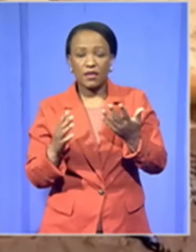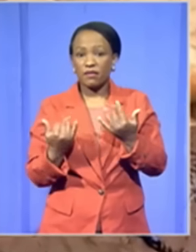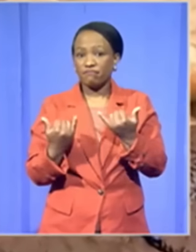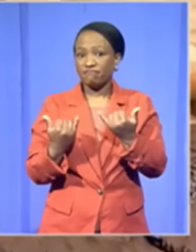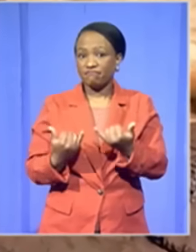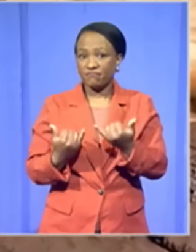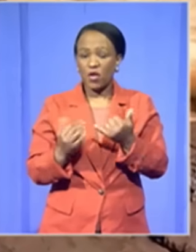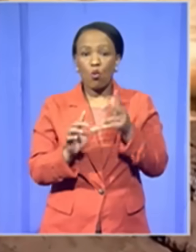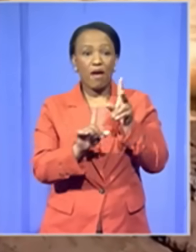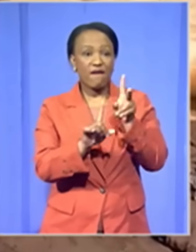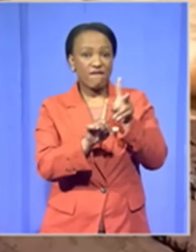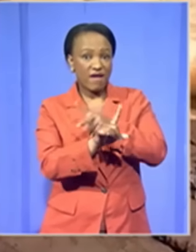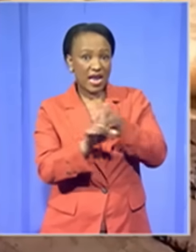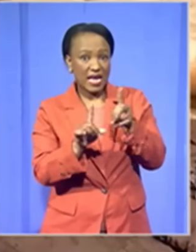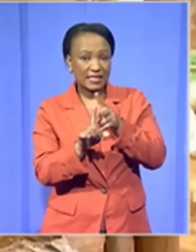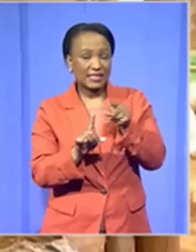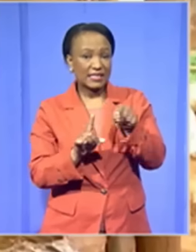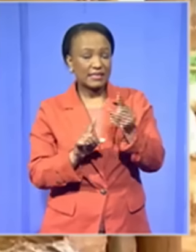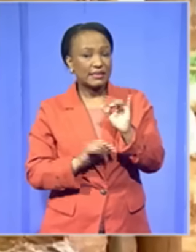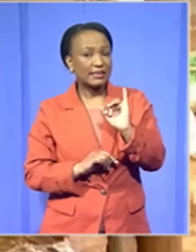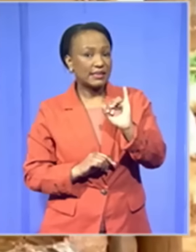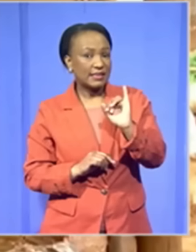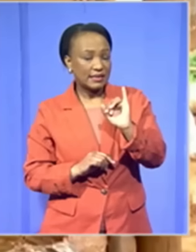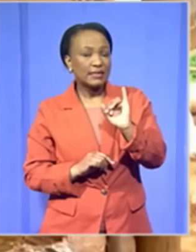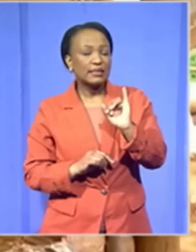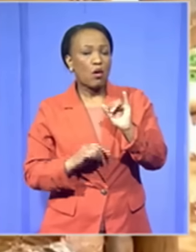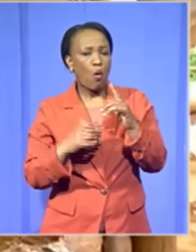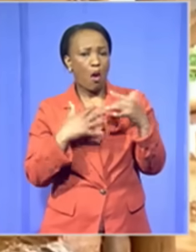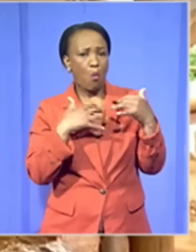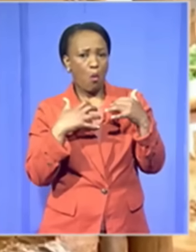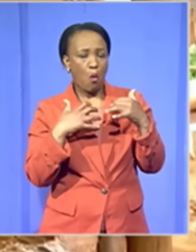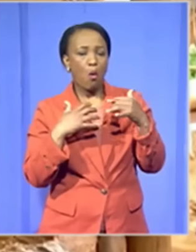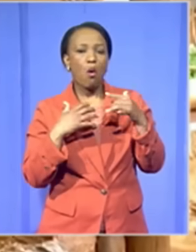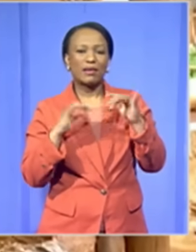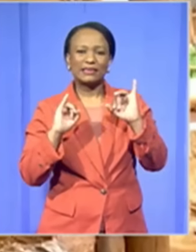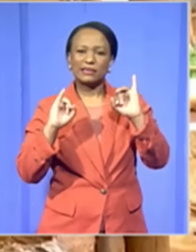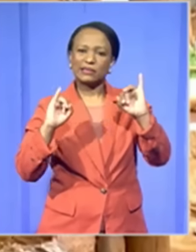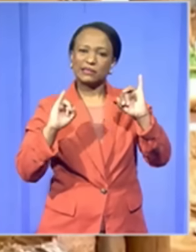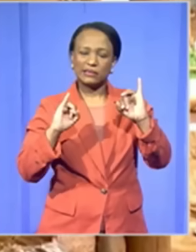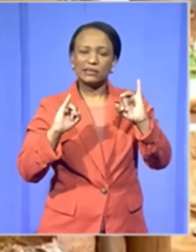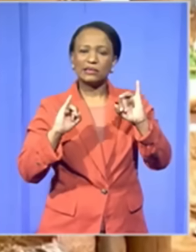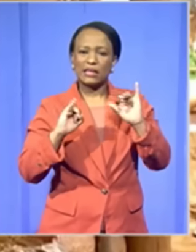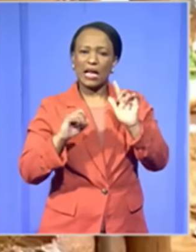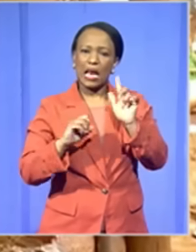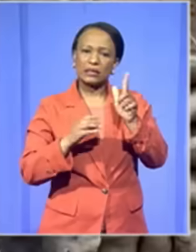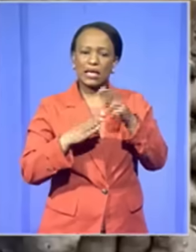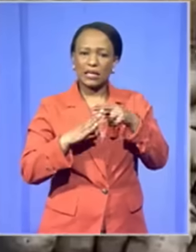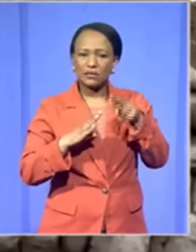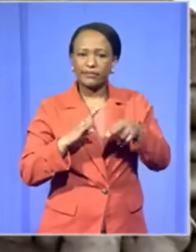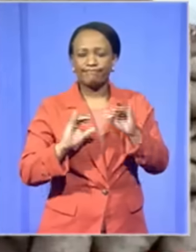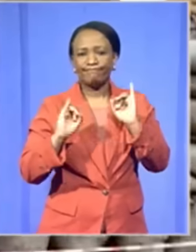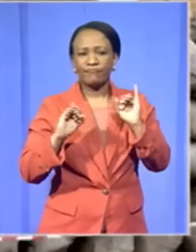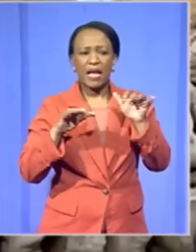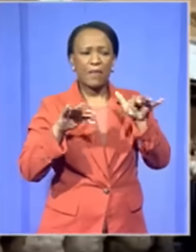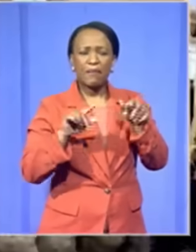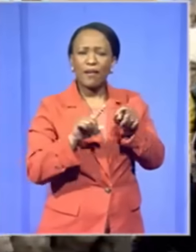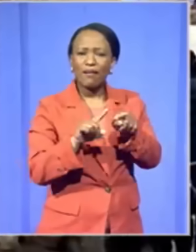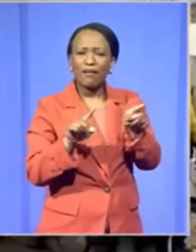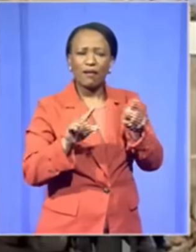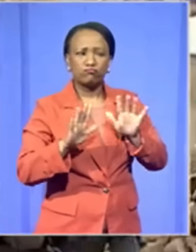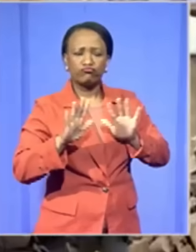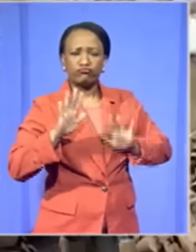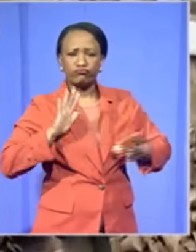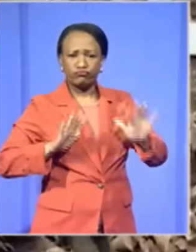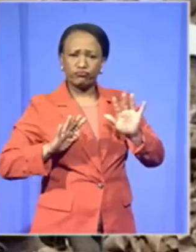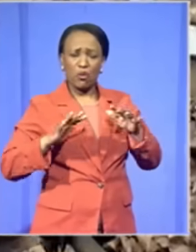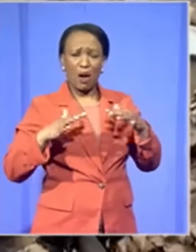is violated, the more we have consequences in terms of protections of the civilian populations. And the more we